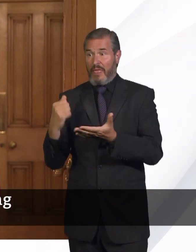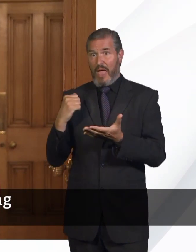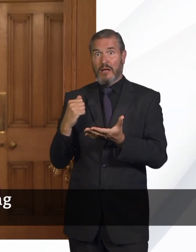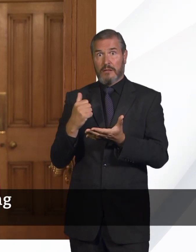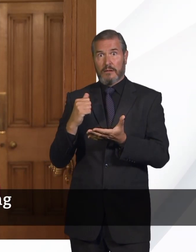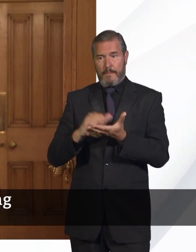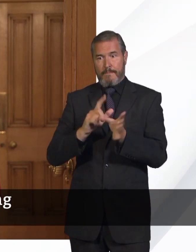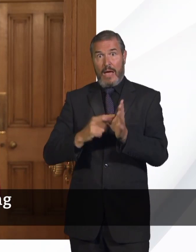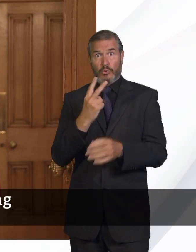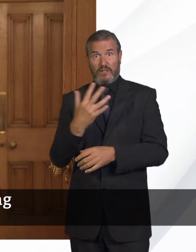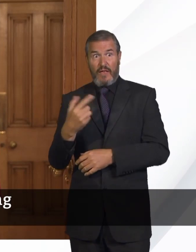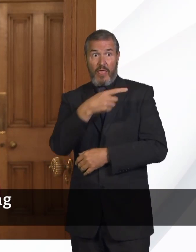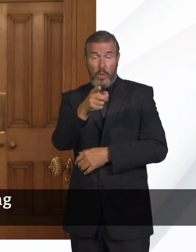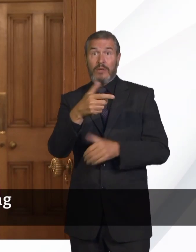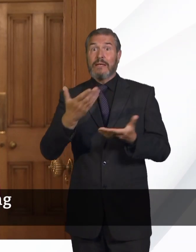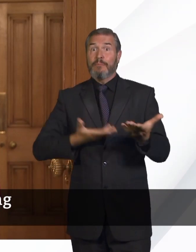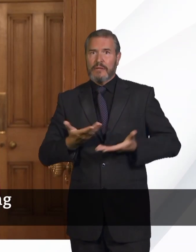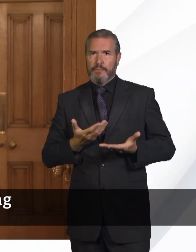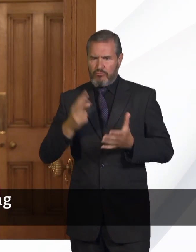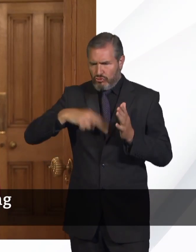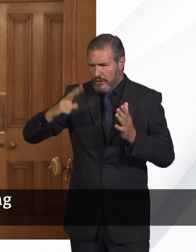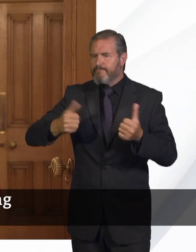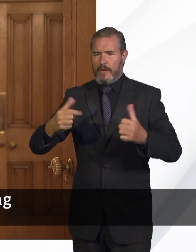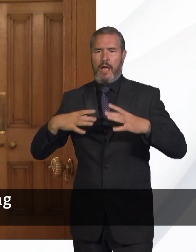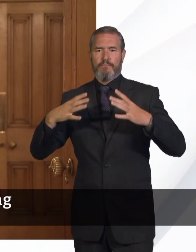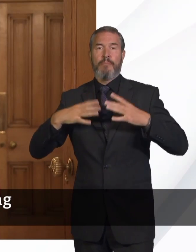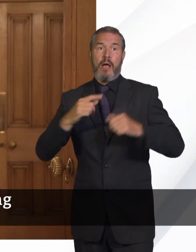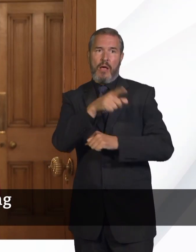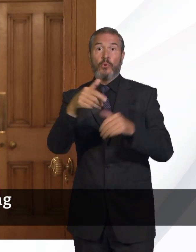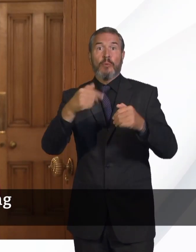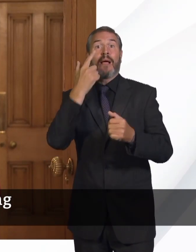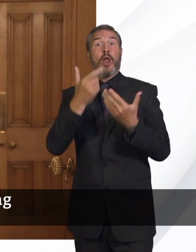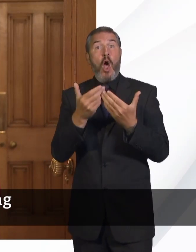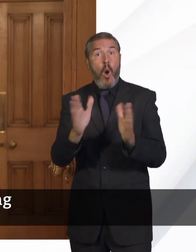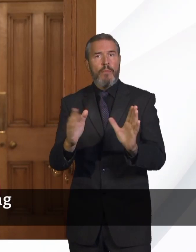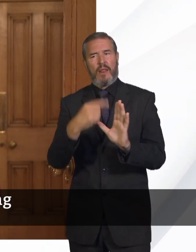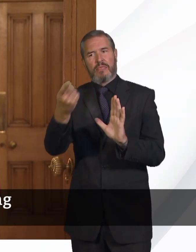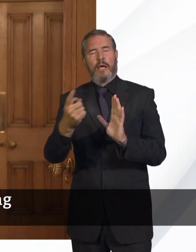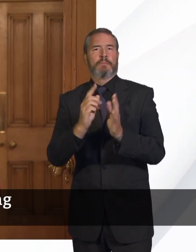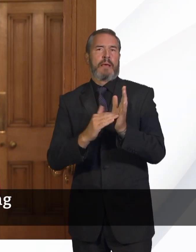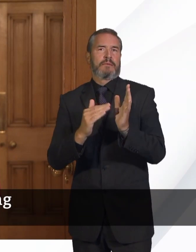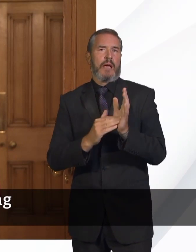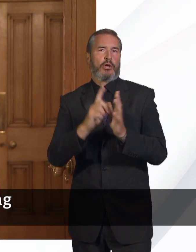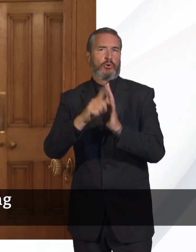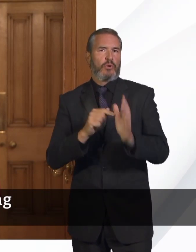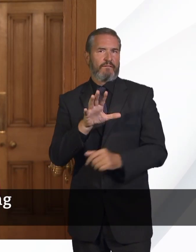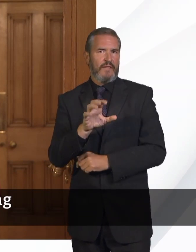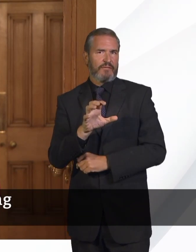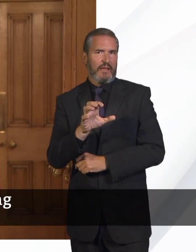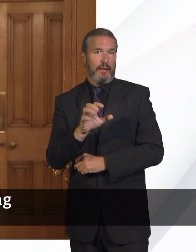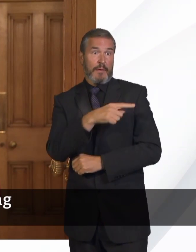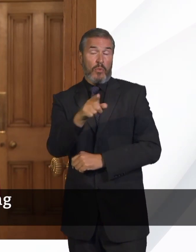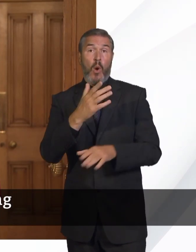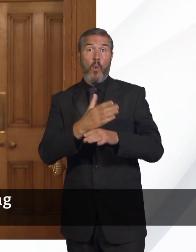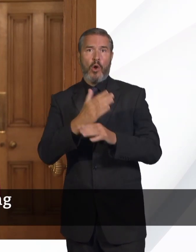This has given retail businesses enough time to make sure their premises are COVID secure. And this will allow workers to